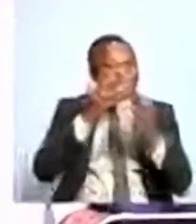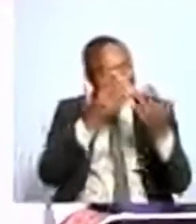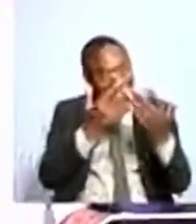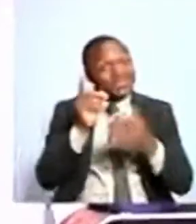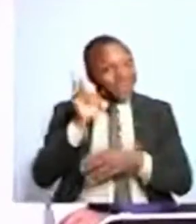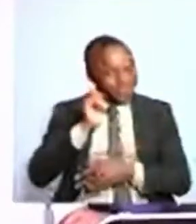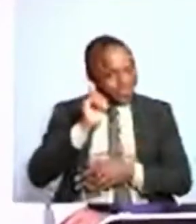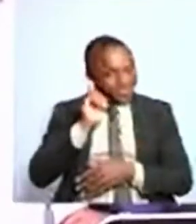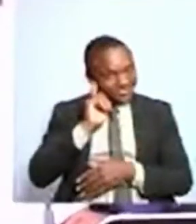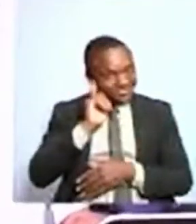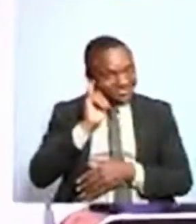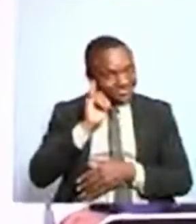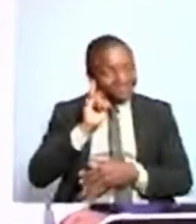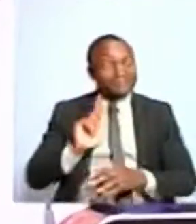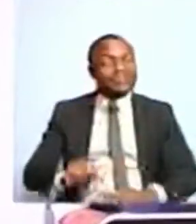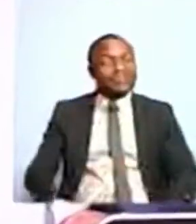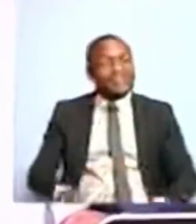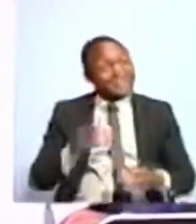listen.